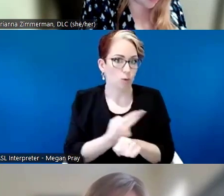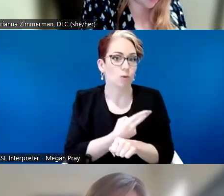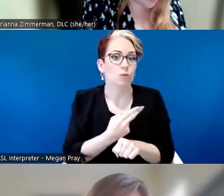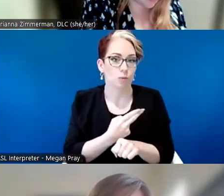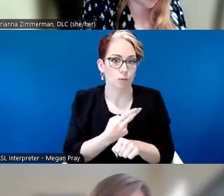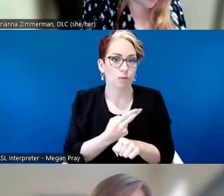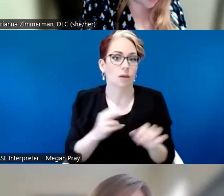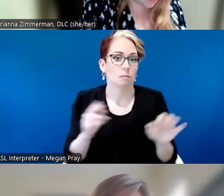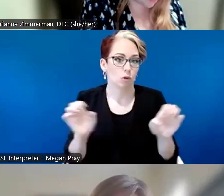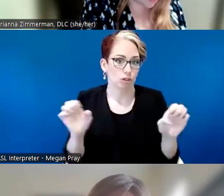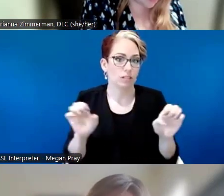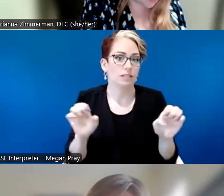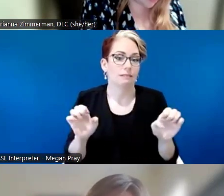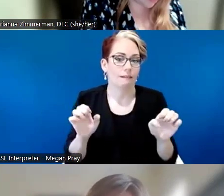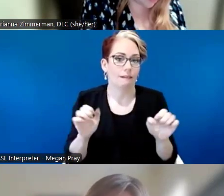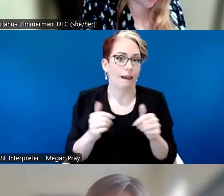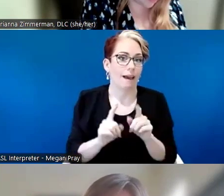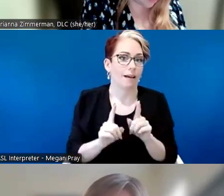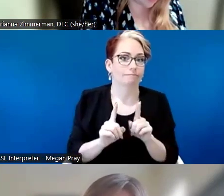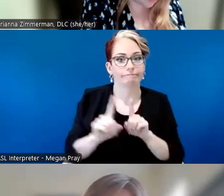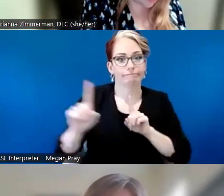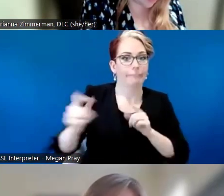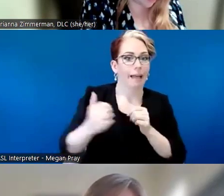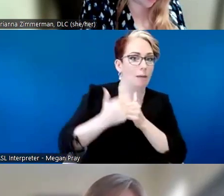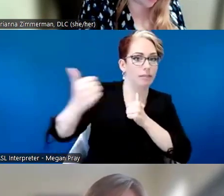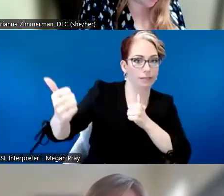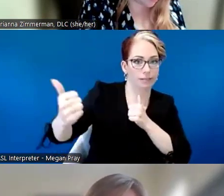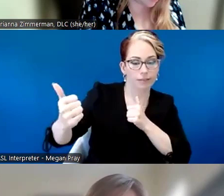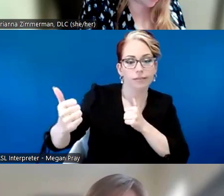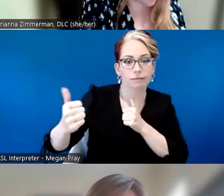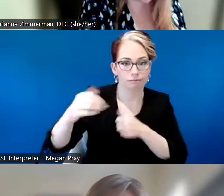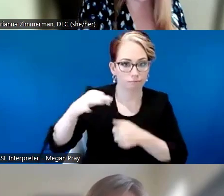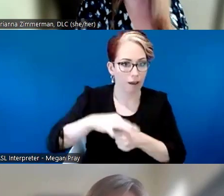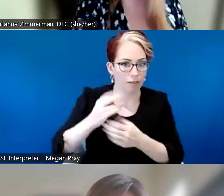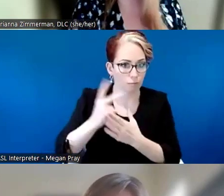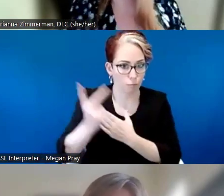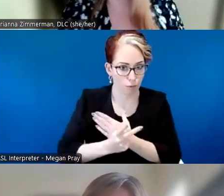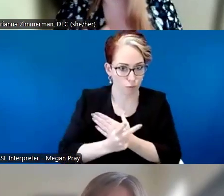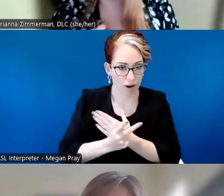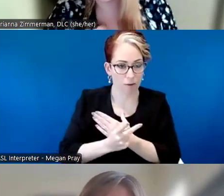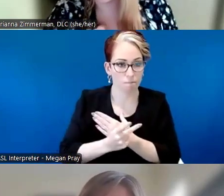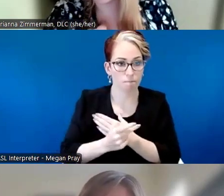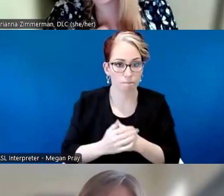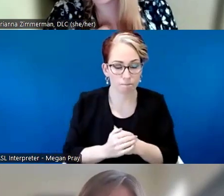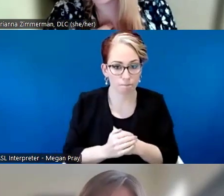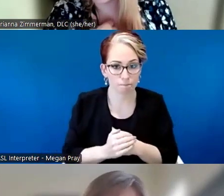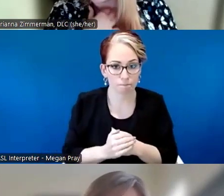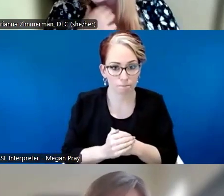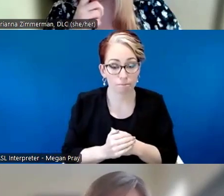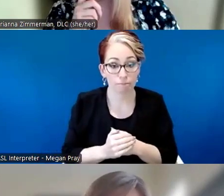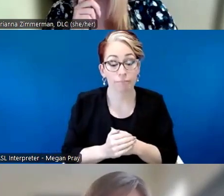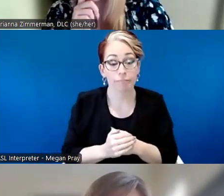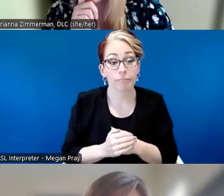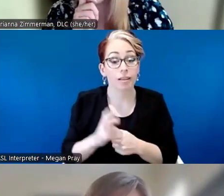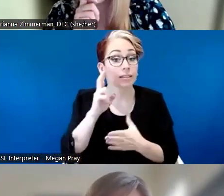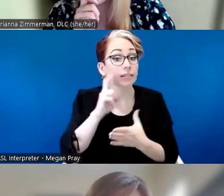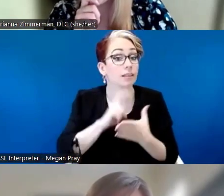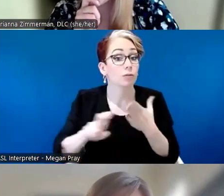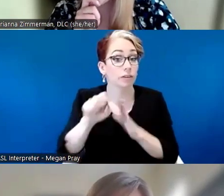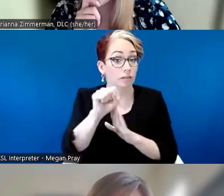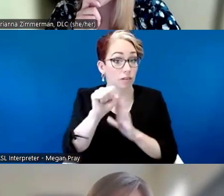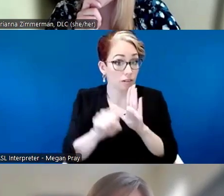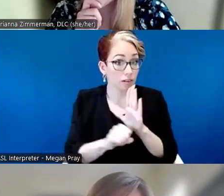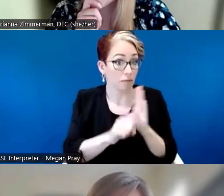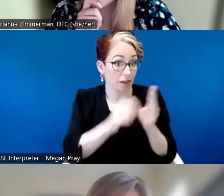program. This was approved, or the Secretary of the Commonwealth has